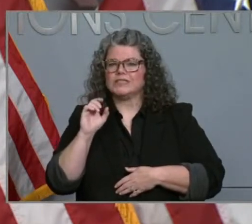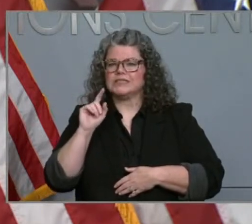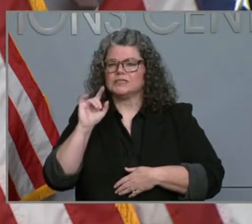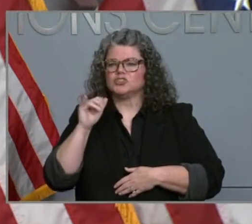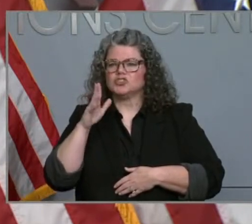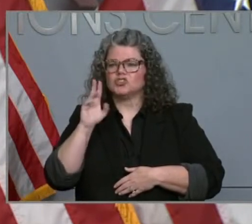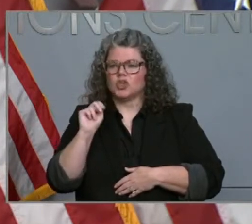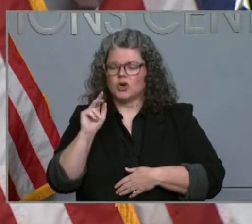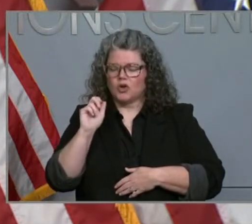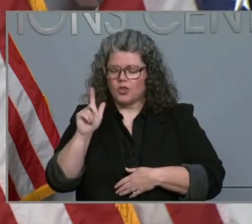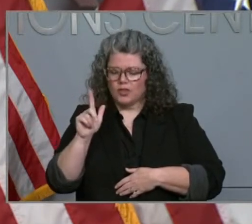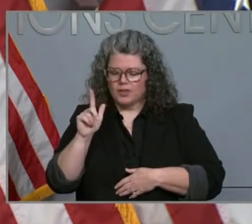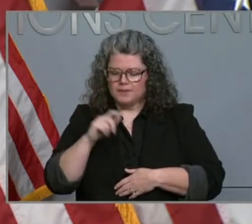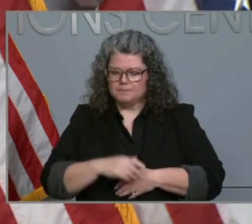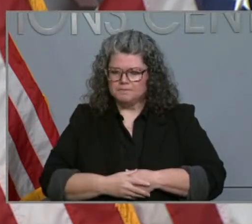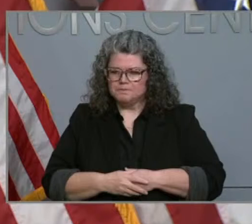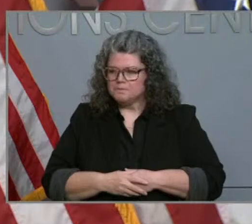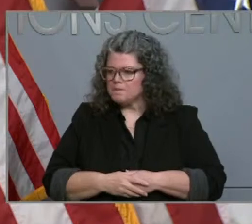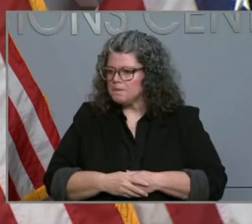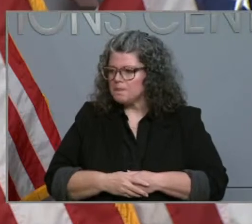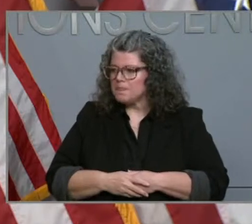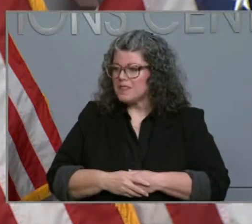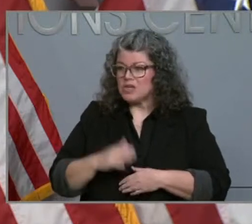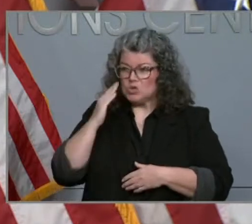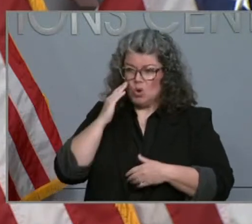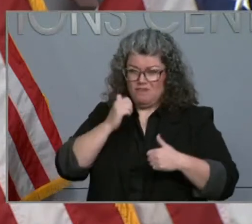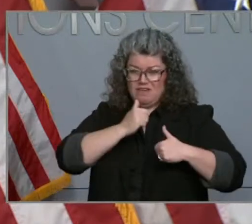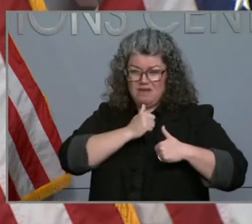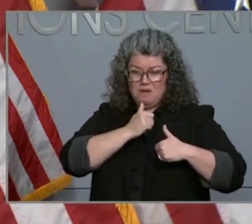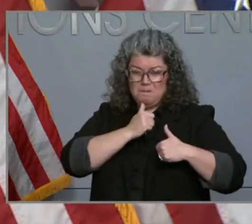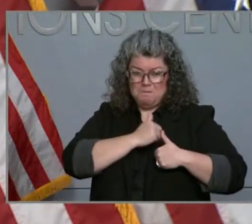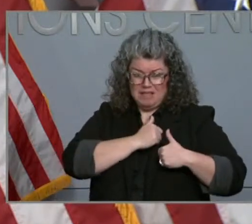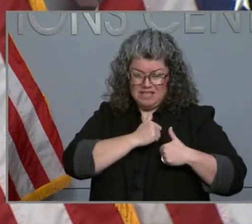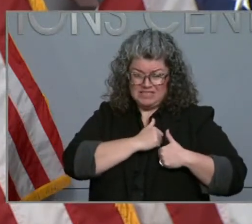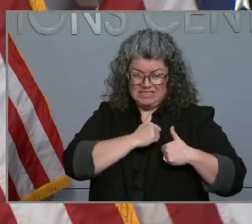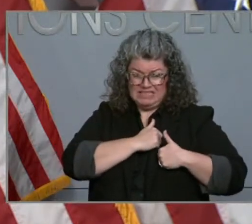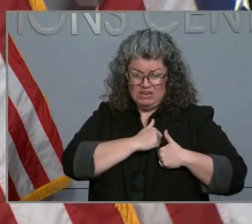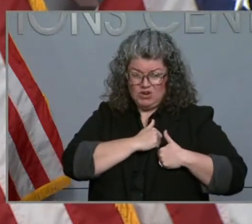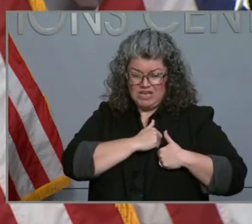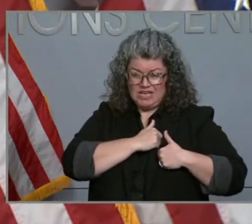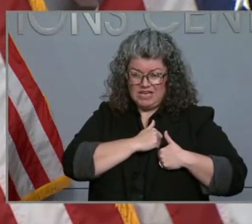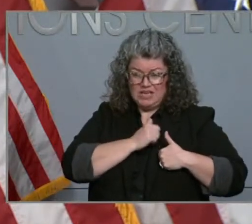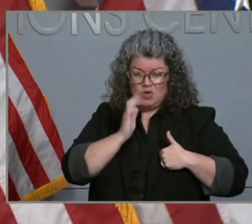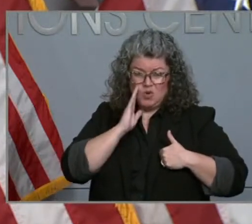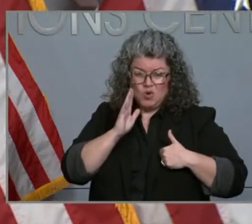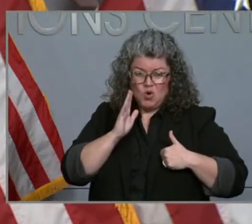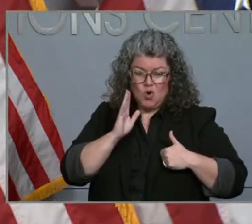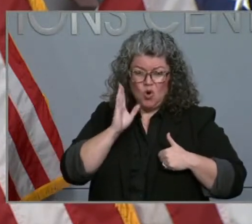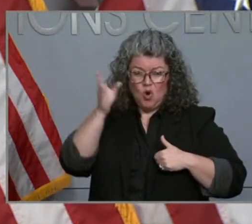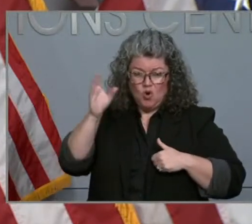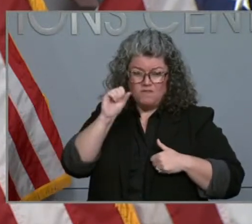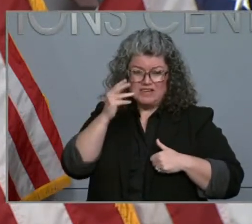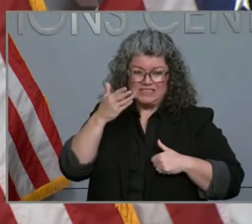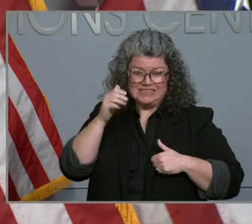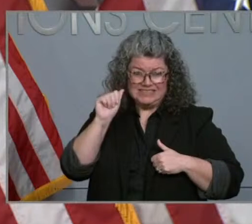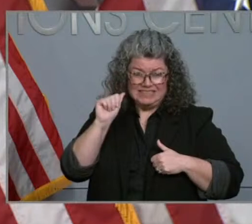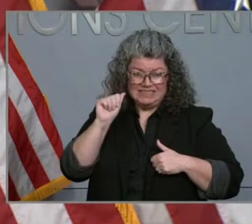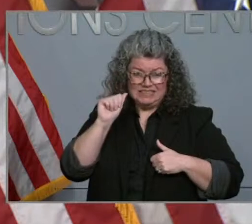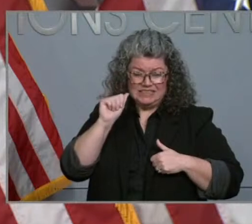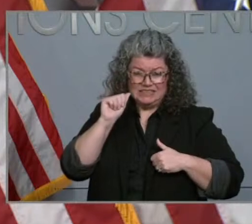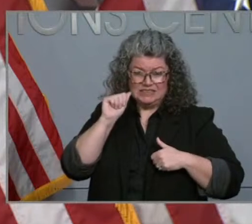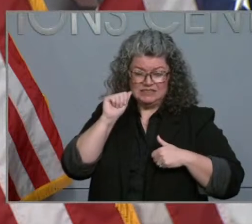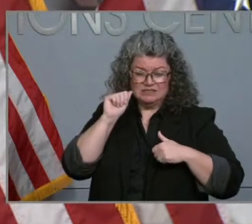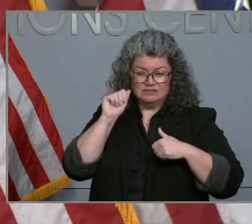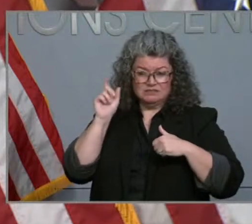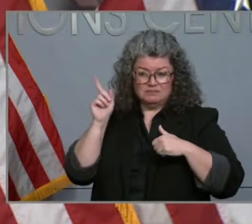Hello, thank you so much for doing this. So we know that the military, overseas, and provisional ballots are going to be added to the state vote total sometime during the 10-day